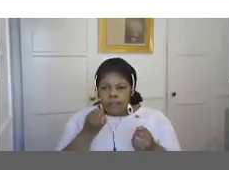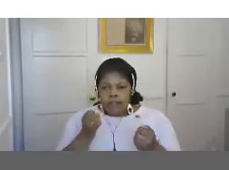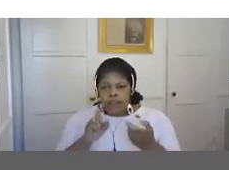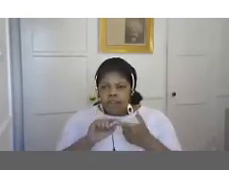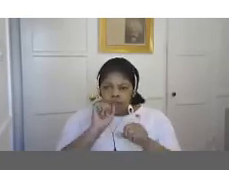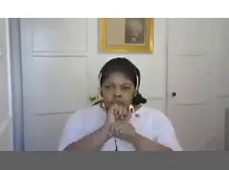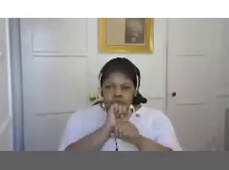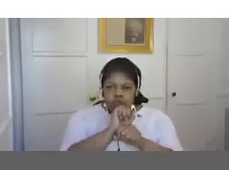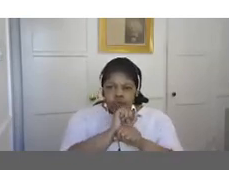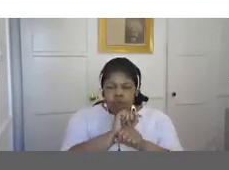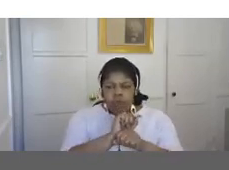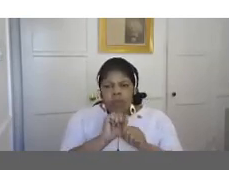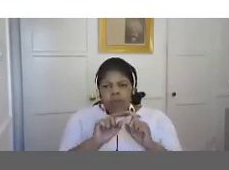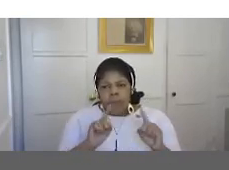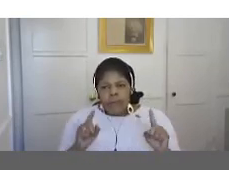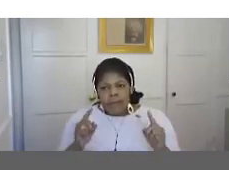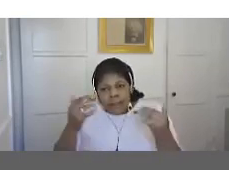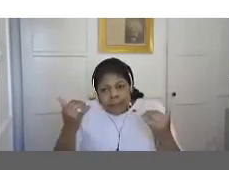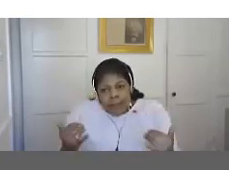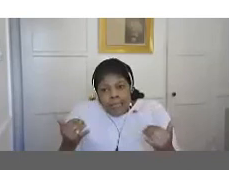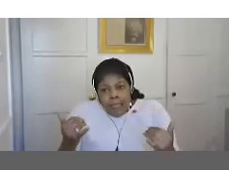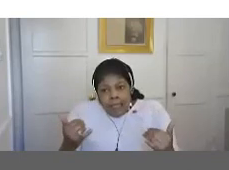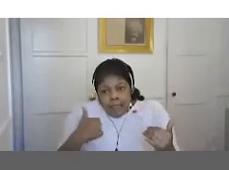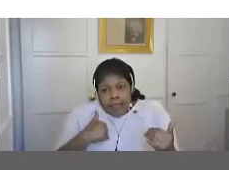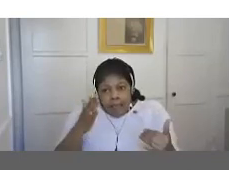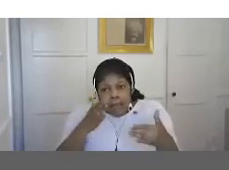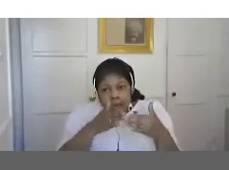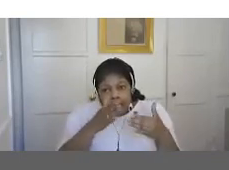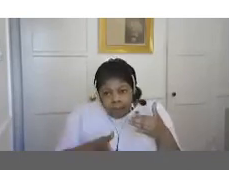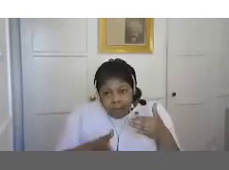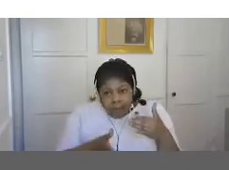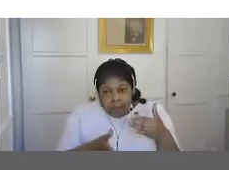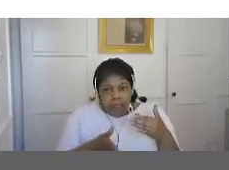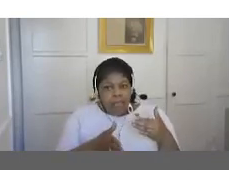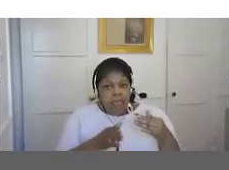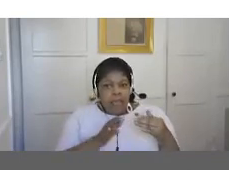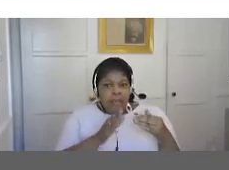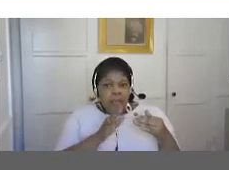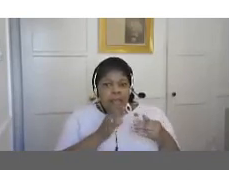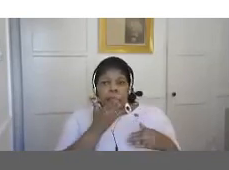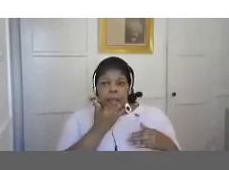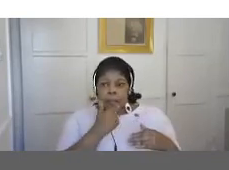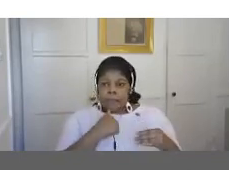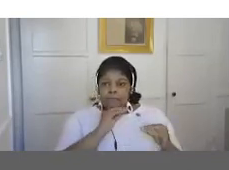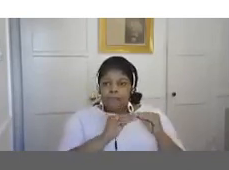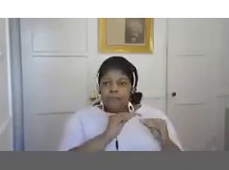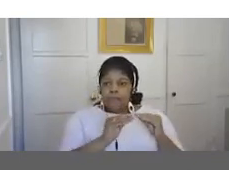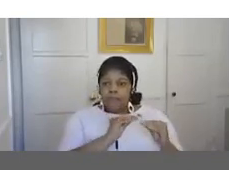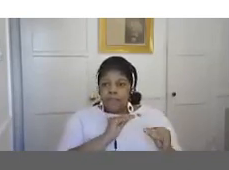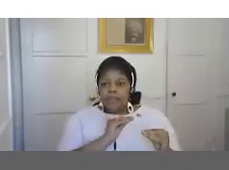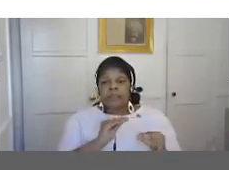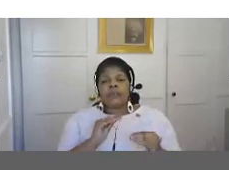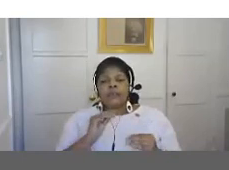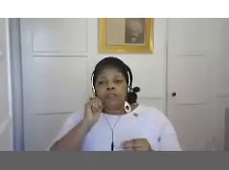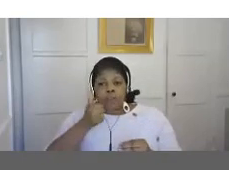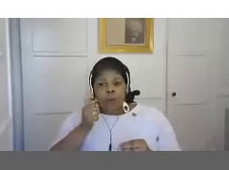ahead and call it quits for today. I'm gonna fix this cassette colors, and we'll come back and finish that, and then we'll finish up